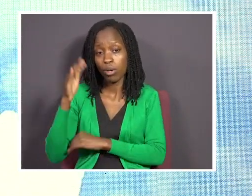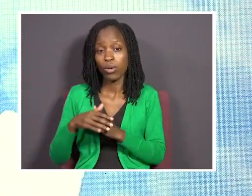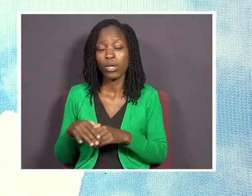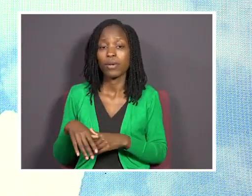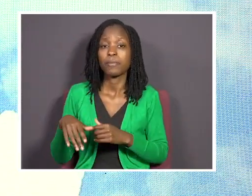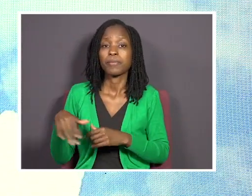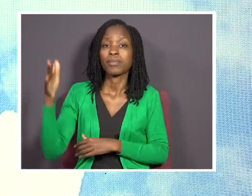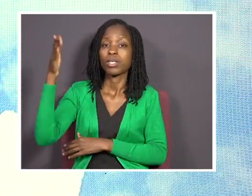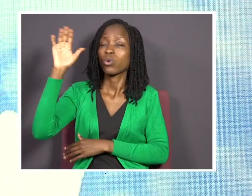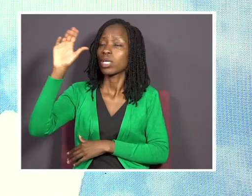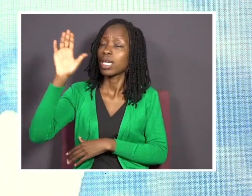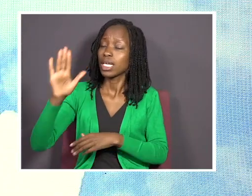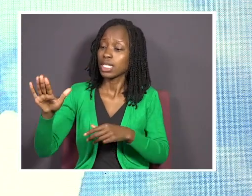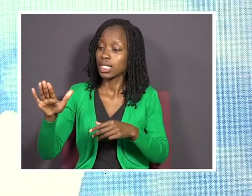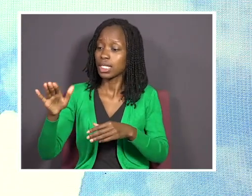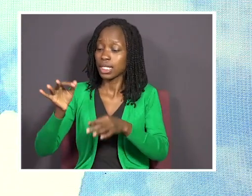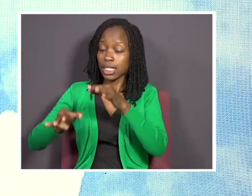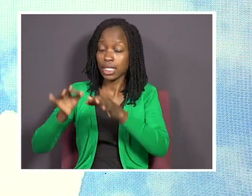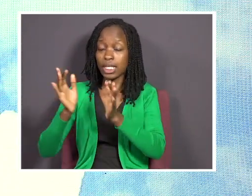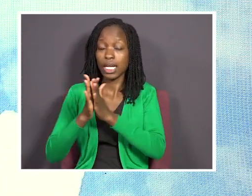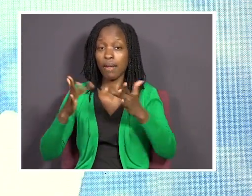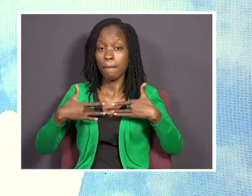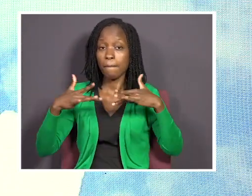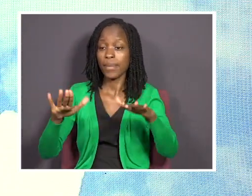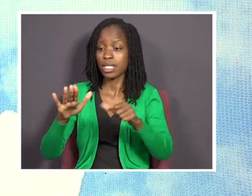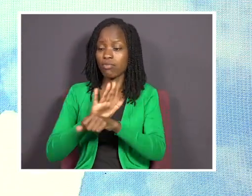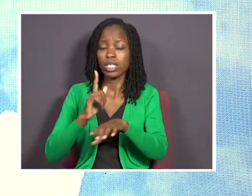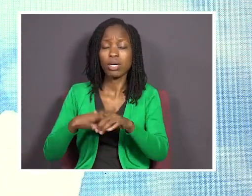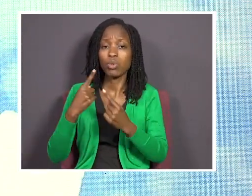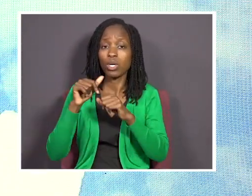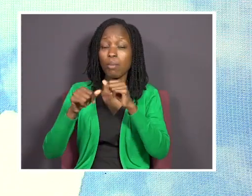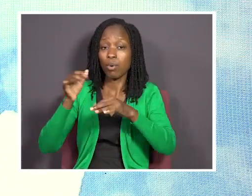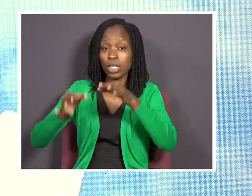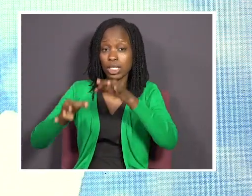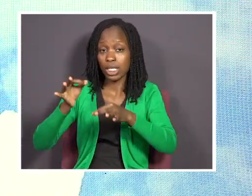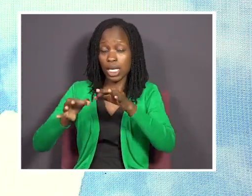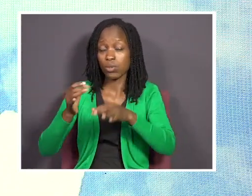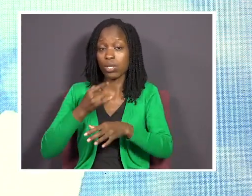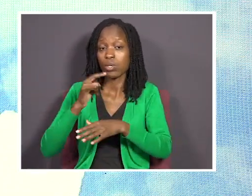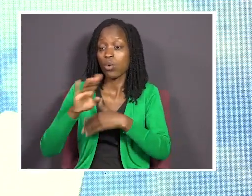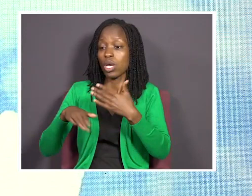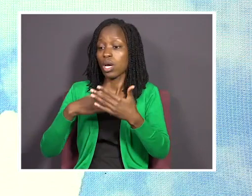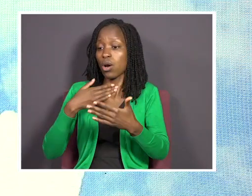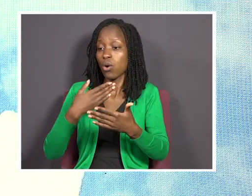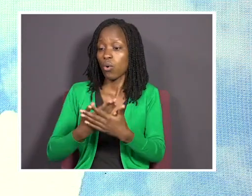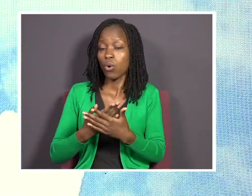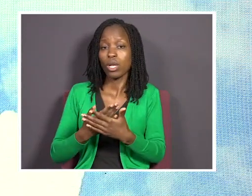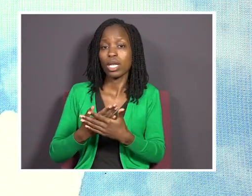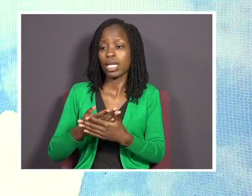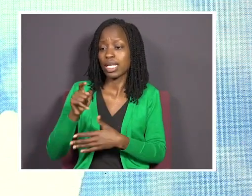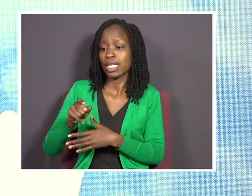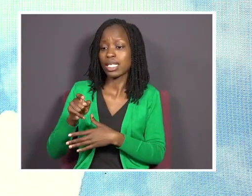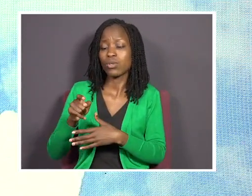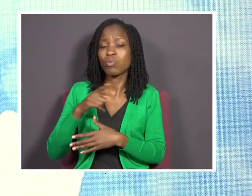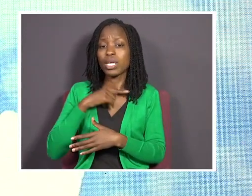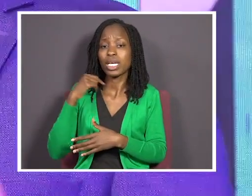just and merciful. When we talk of justice, we are saying that we all deserve to be destroyed by